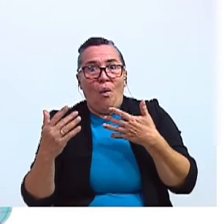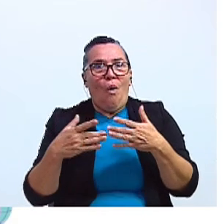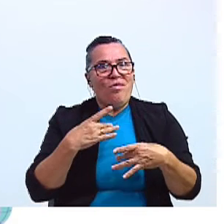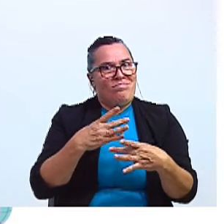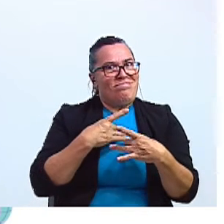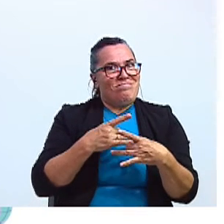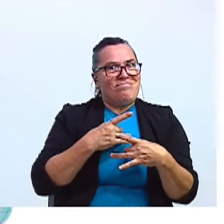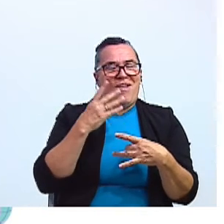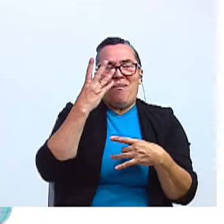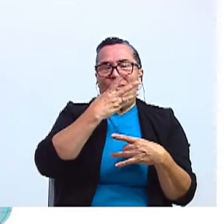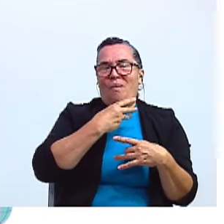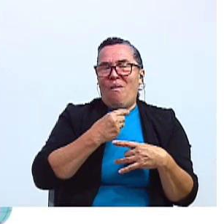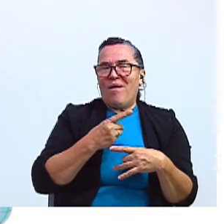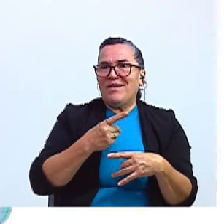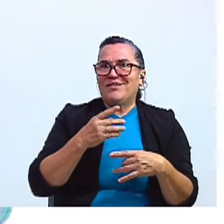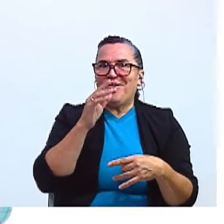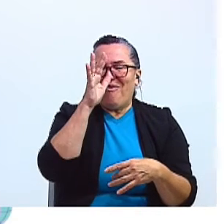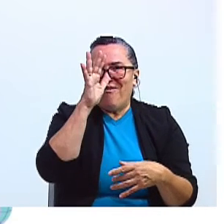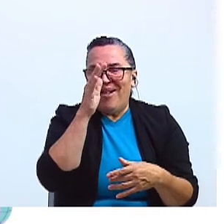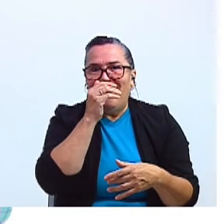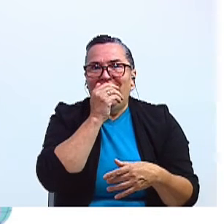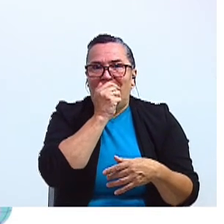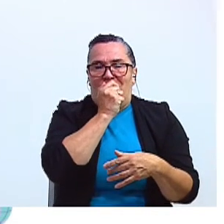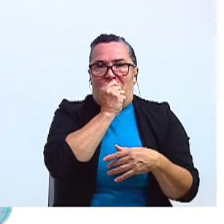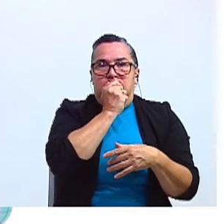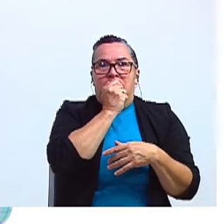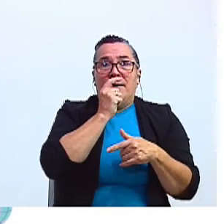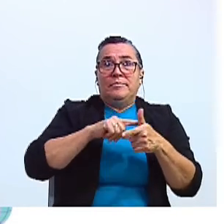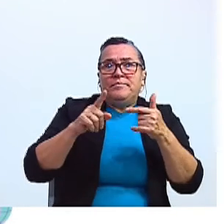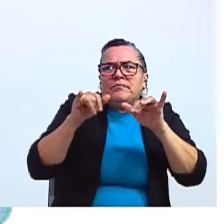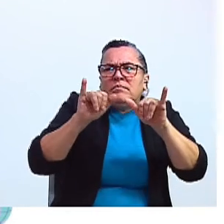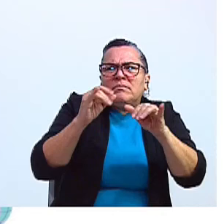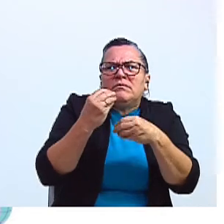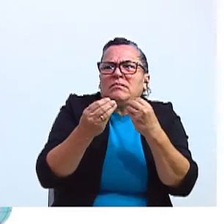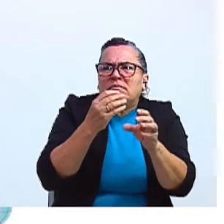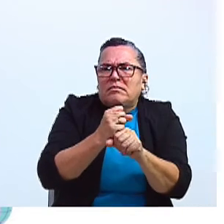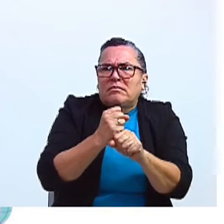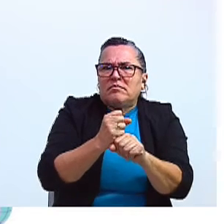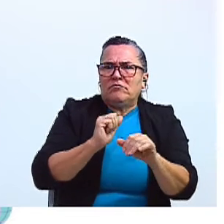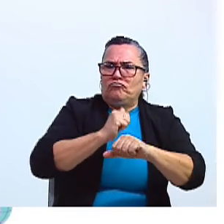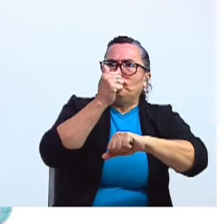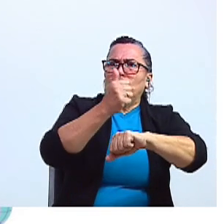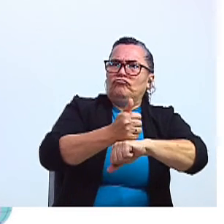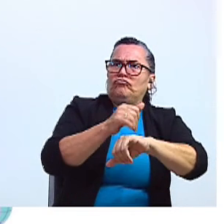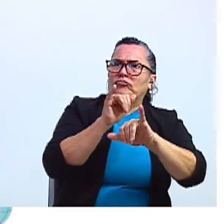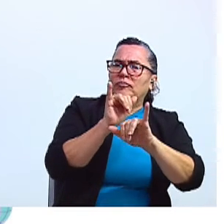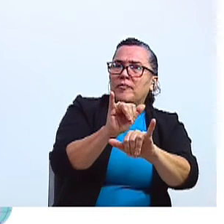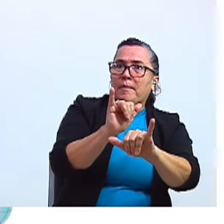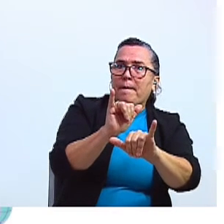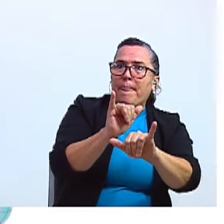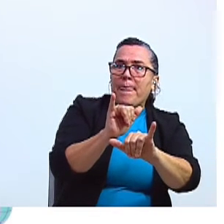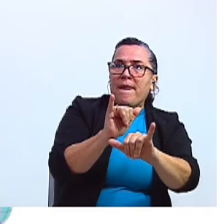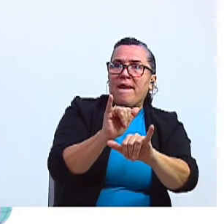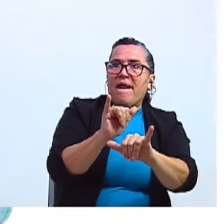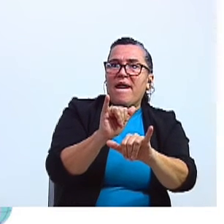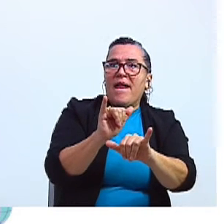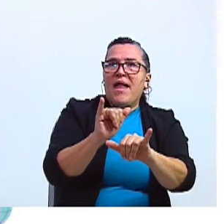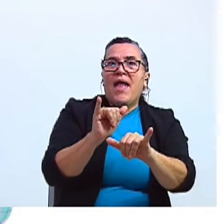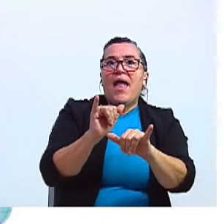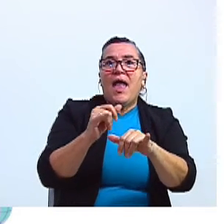funny. Yeah, okay. All you have to do is to place it on in your dog's